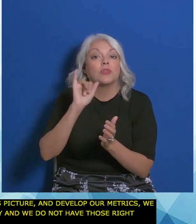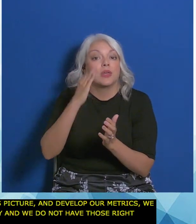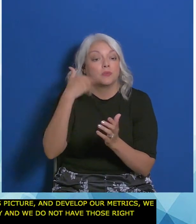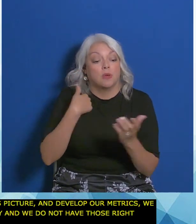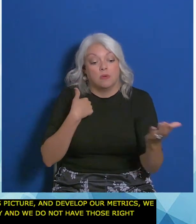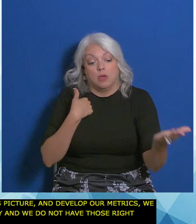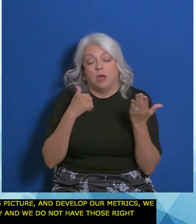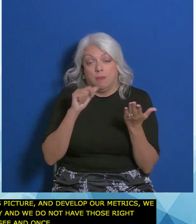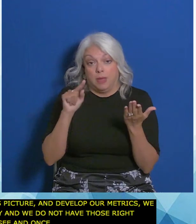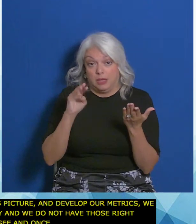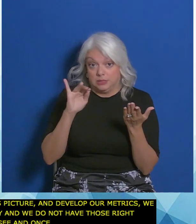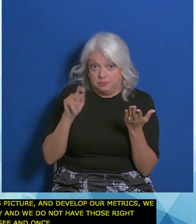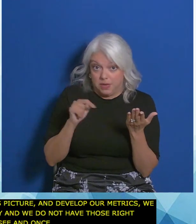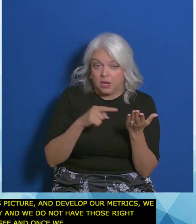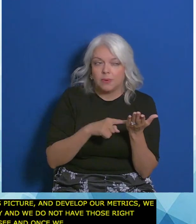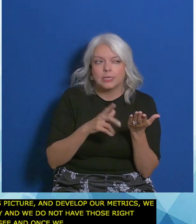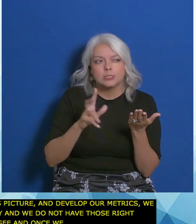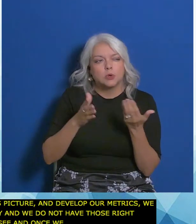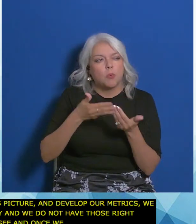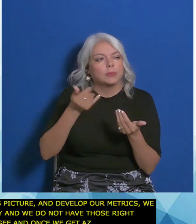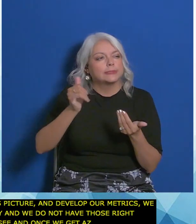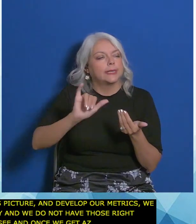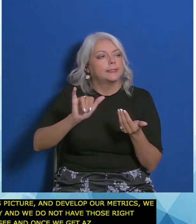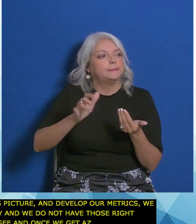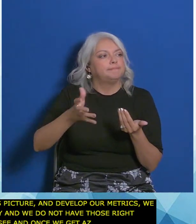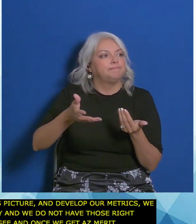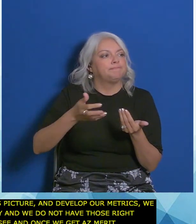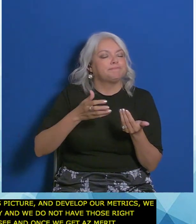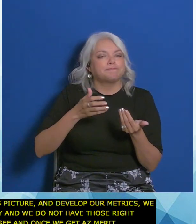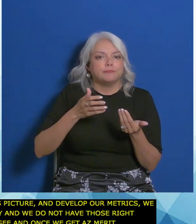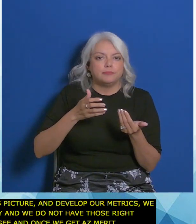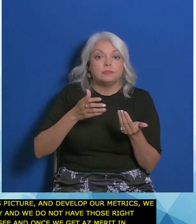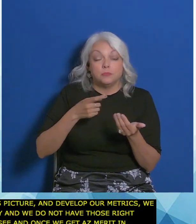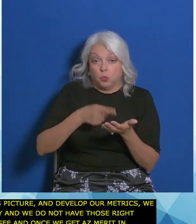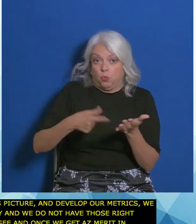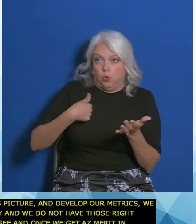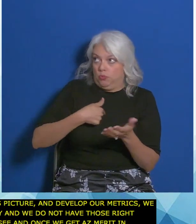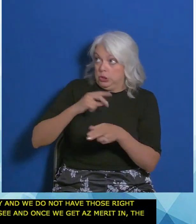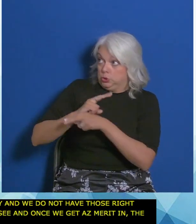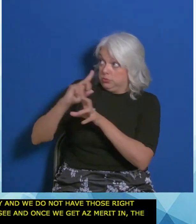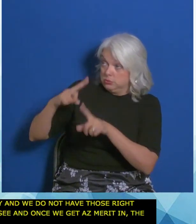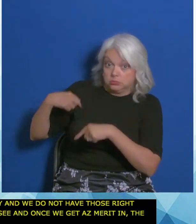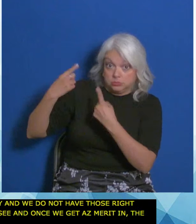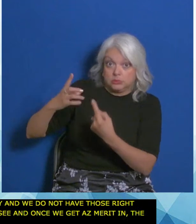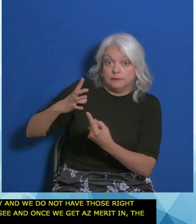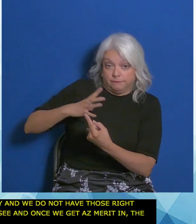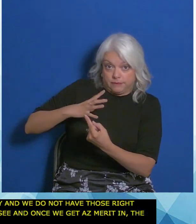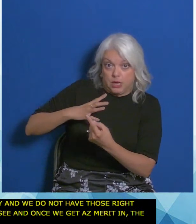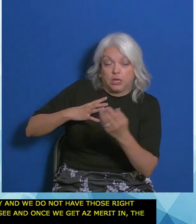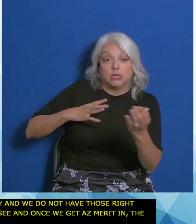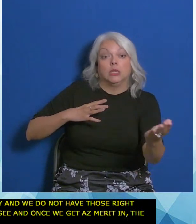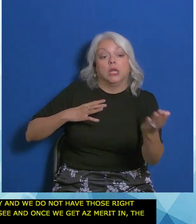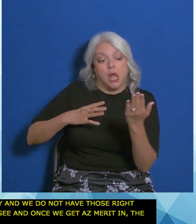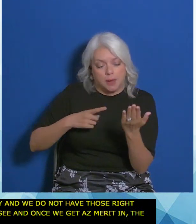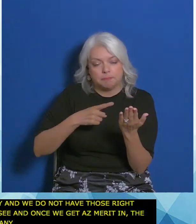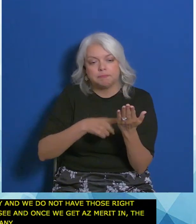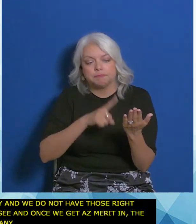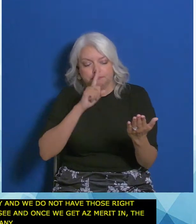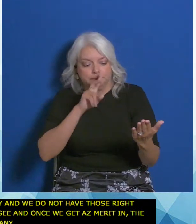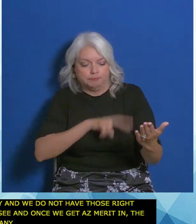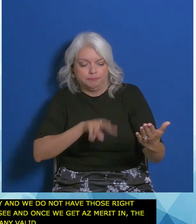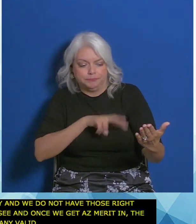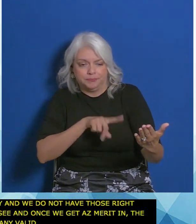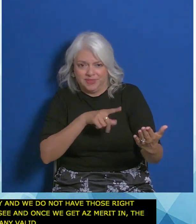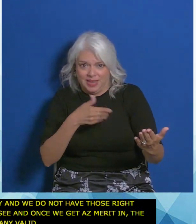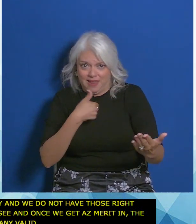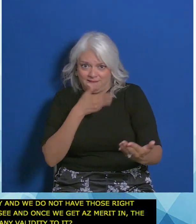in, it's kind of like this is what we have, and is there any validity to it? Is there something that we